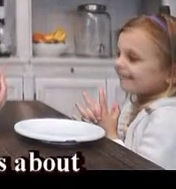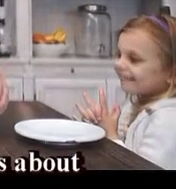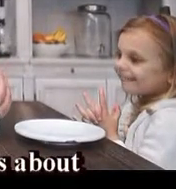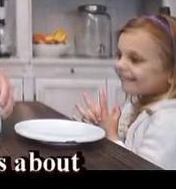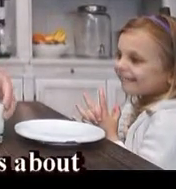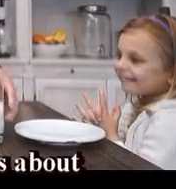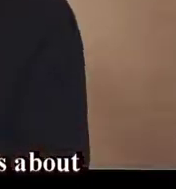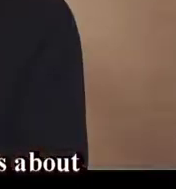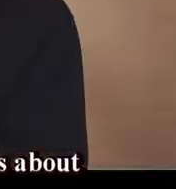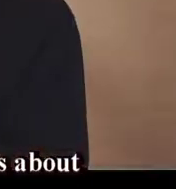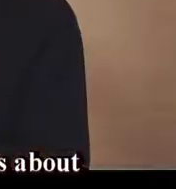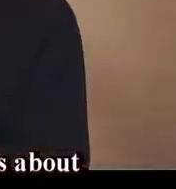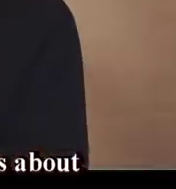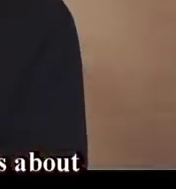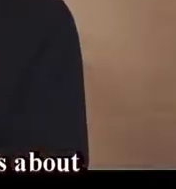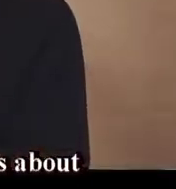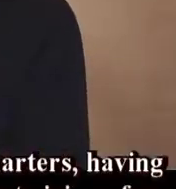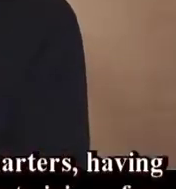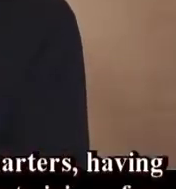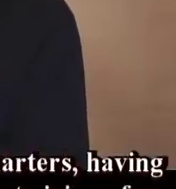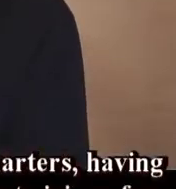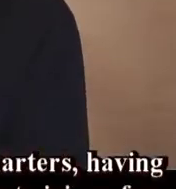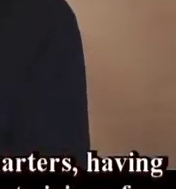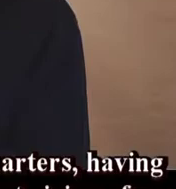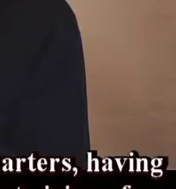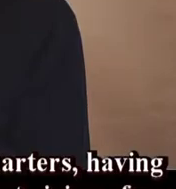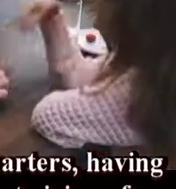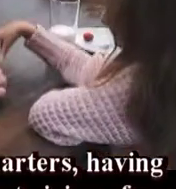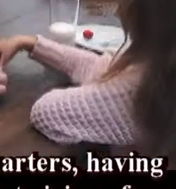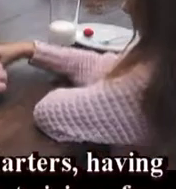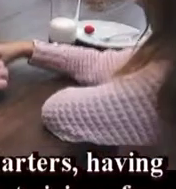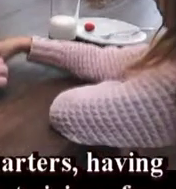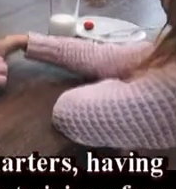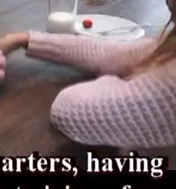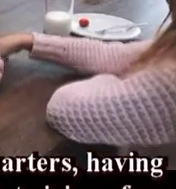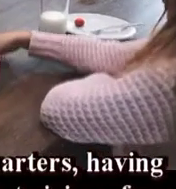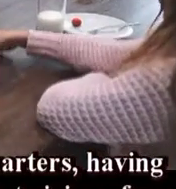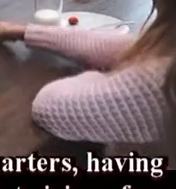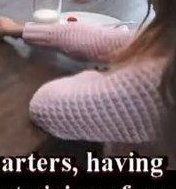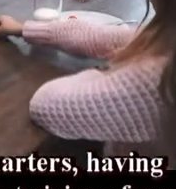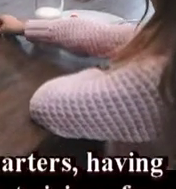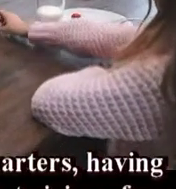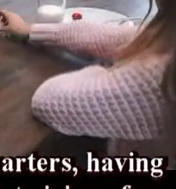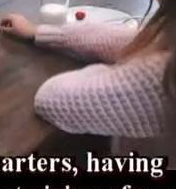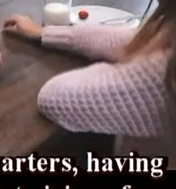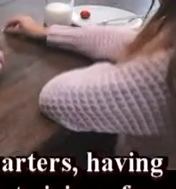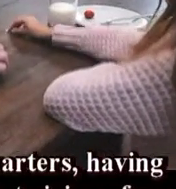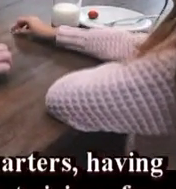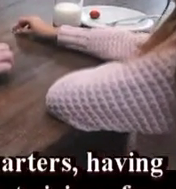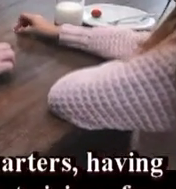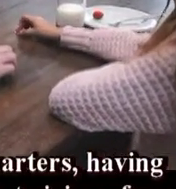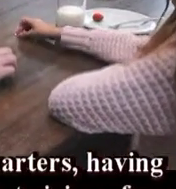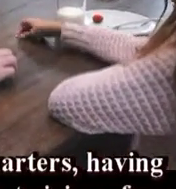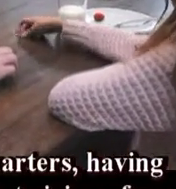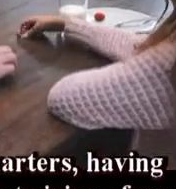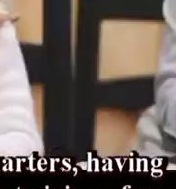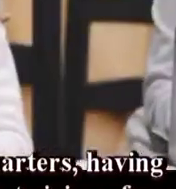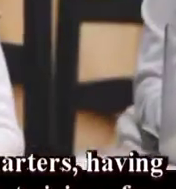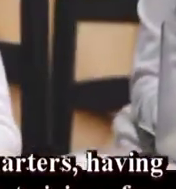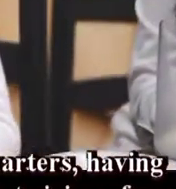about taking them through exercises like this one little thing that we do with quarters, having conversations with them about